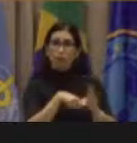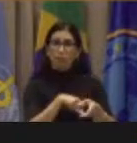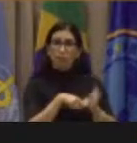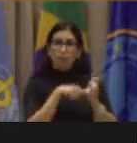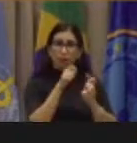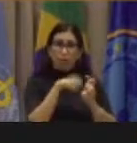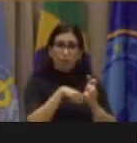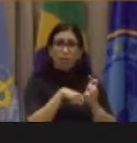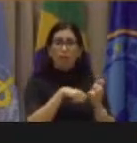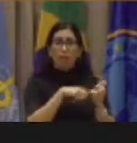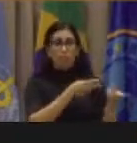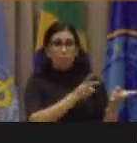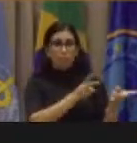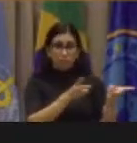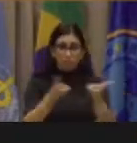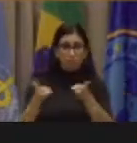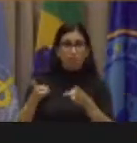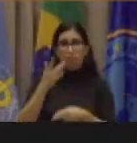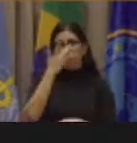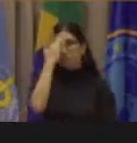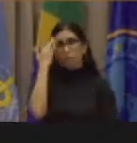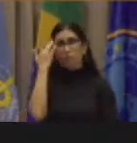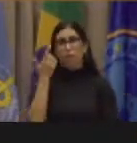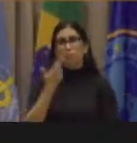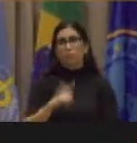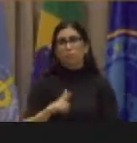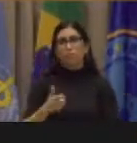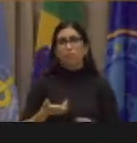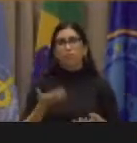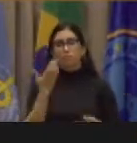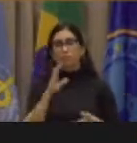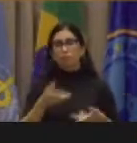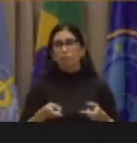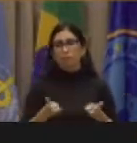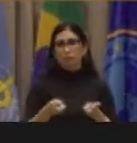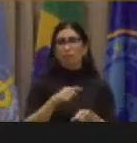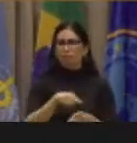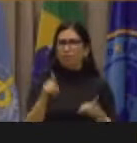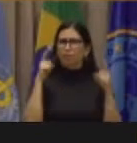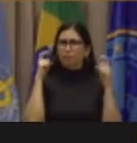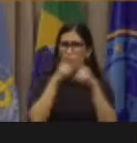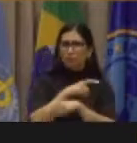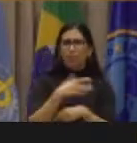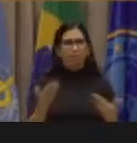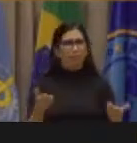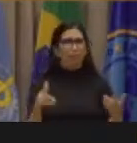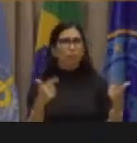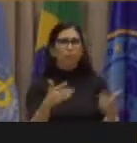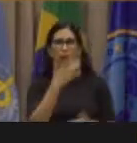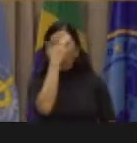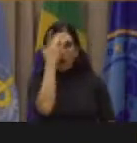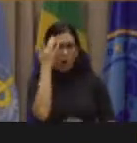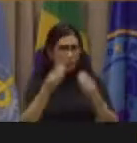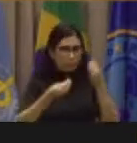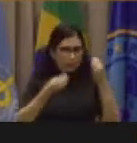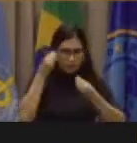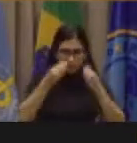4 or 5 months, people themselves did not want to continue. So it was really hard already, because you